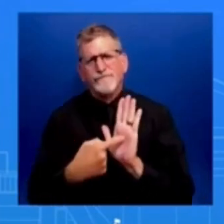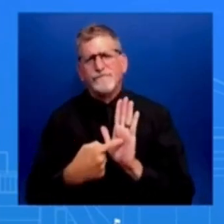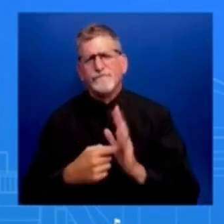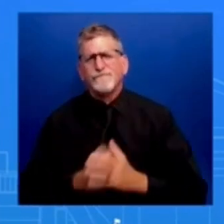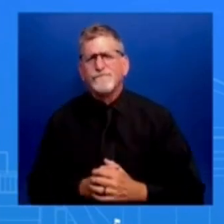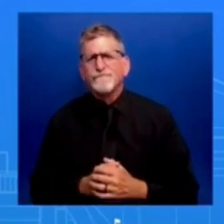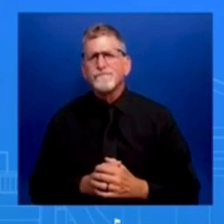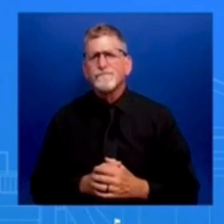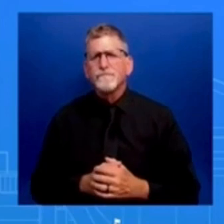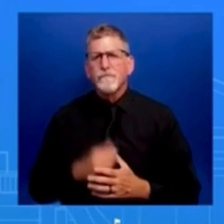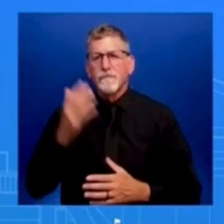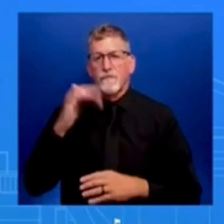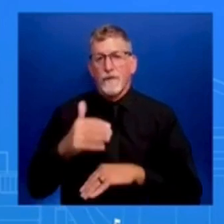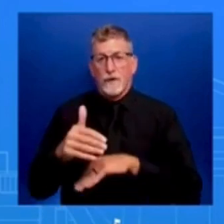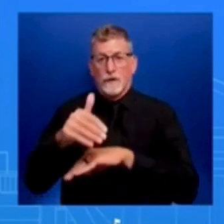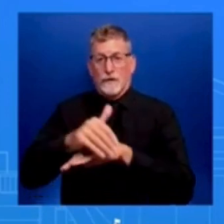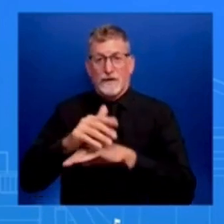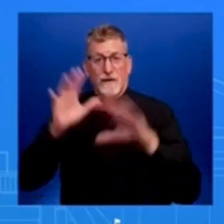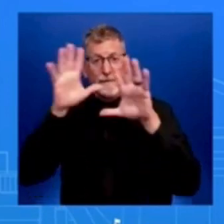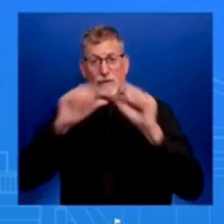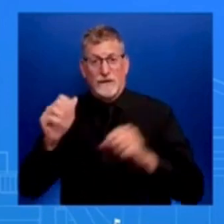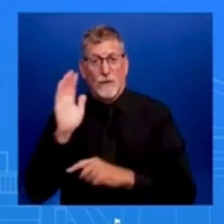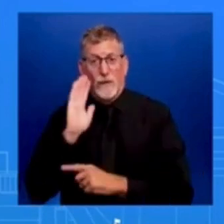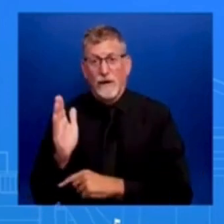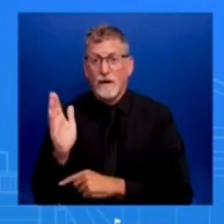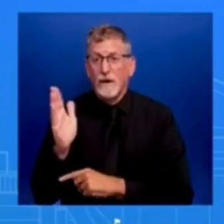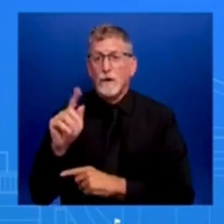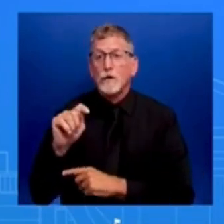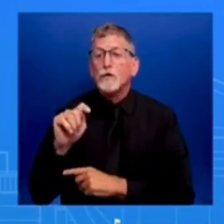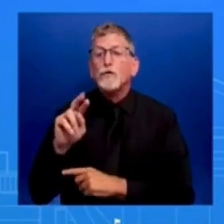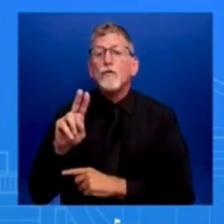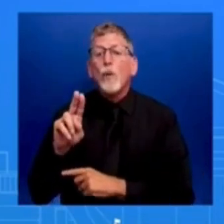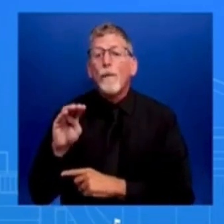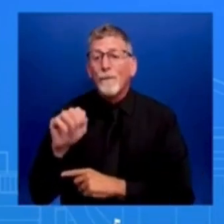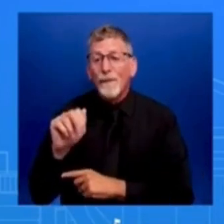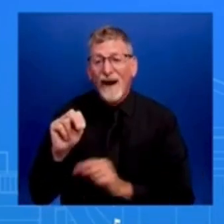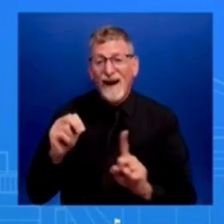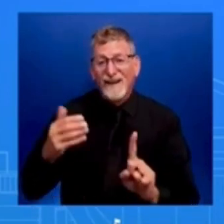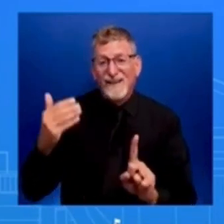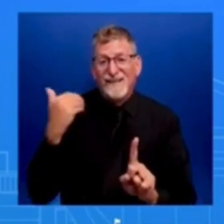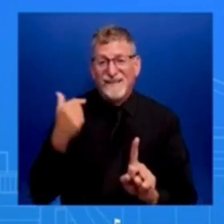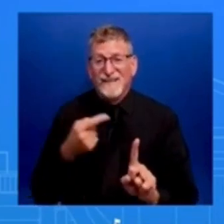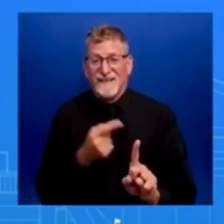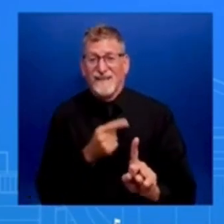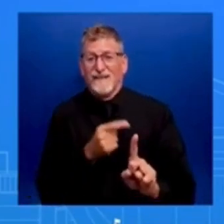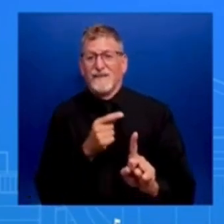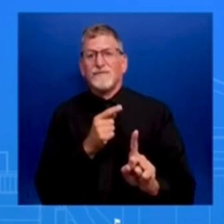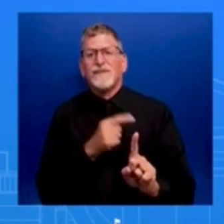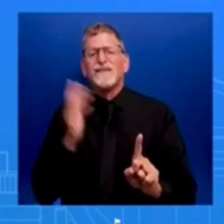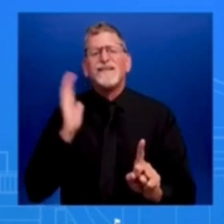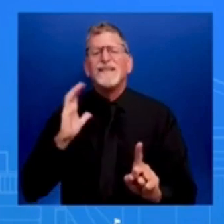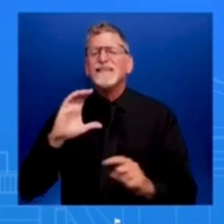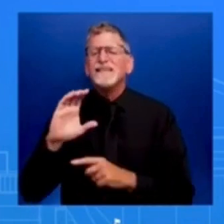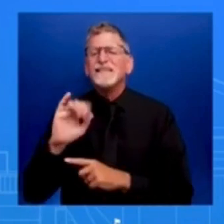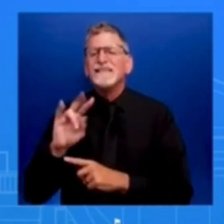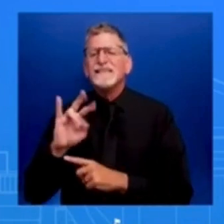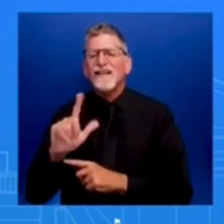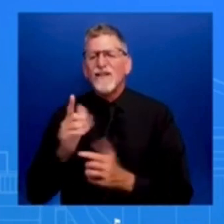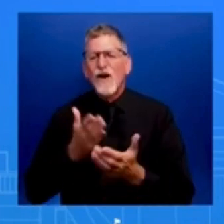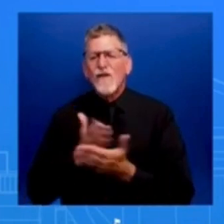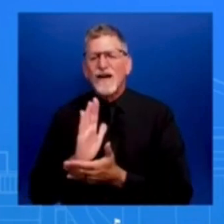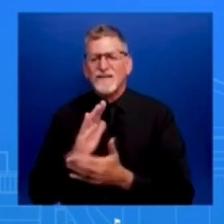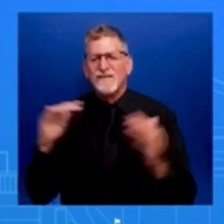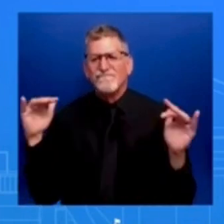to commemorate the 75th anniversary of the desegregation of the military and the forward march to redeem the soul of